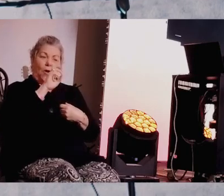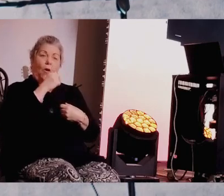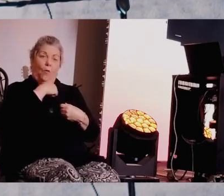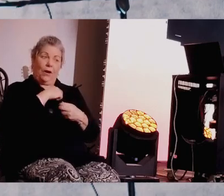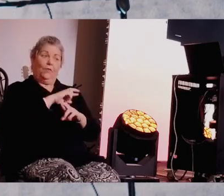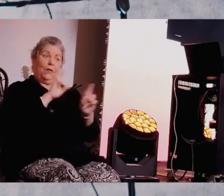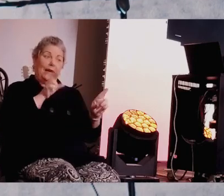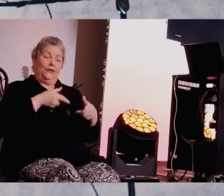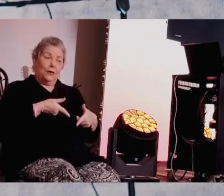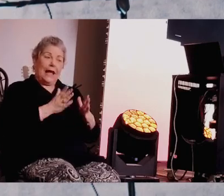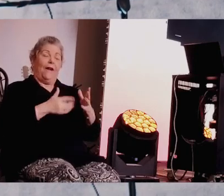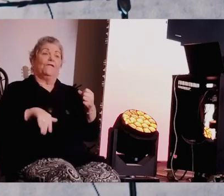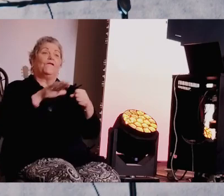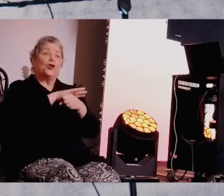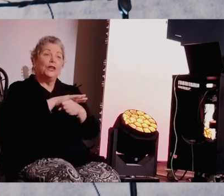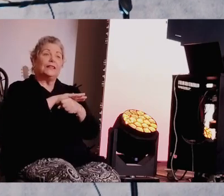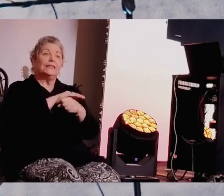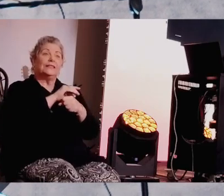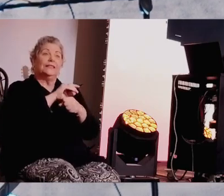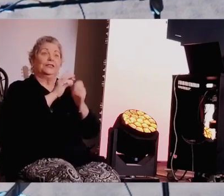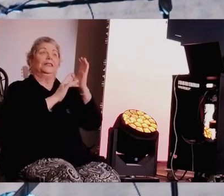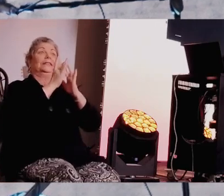Are we ready to allow the fullness of the gospel to come?